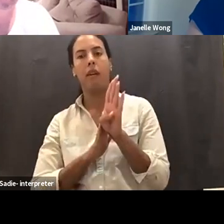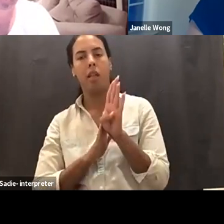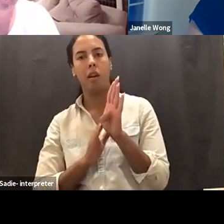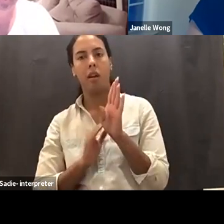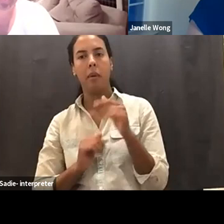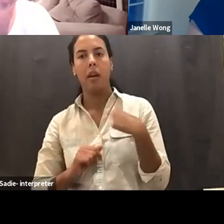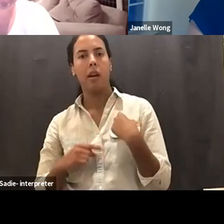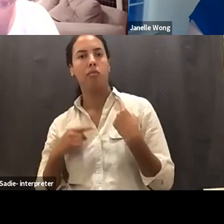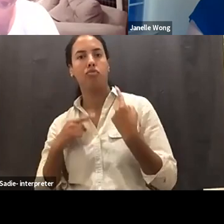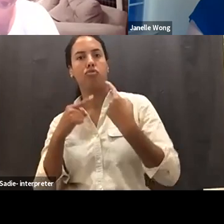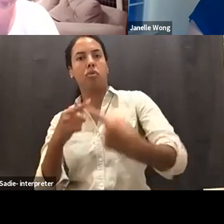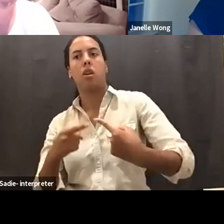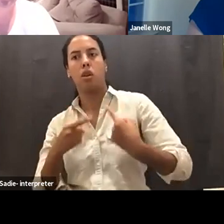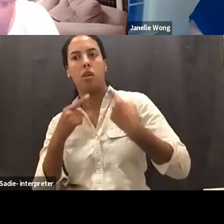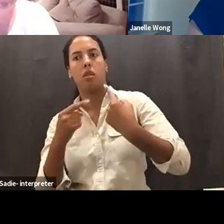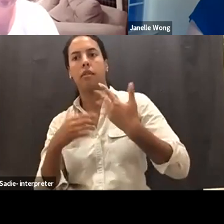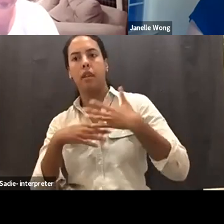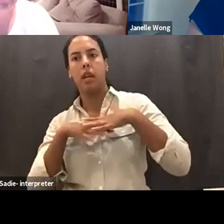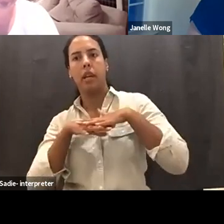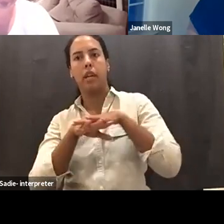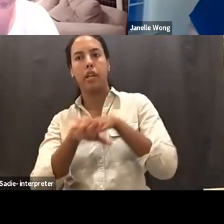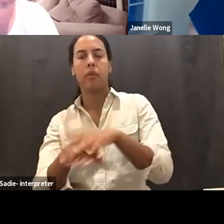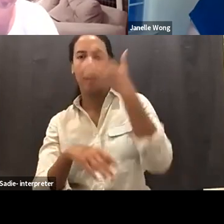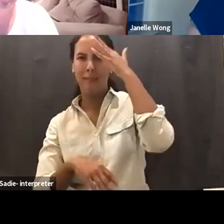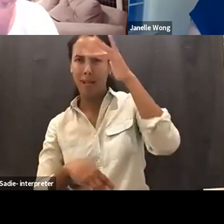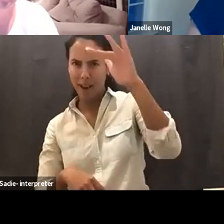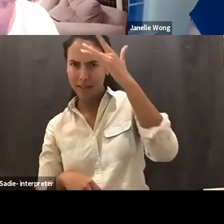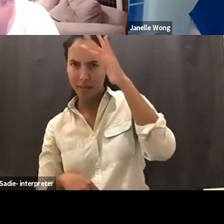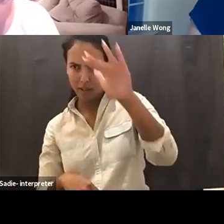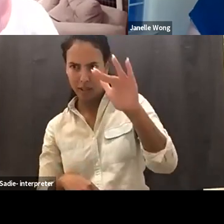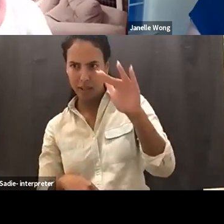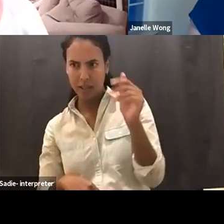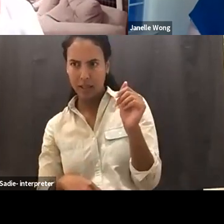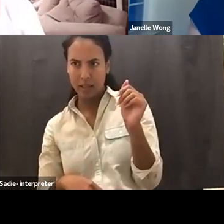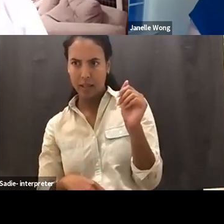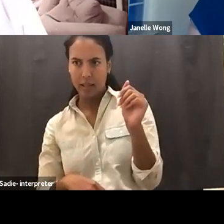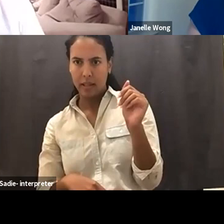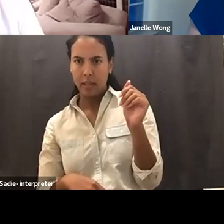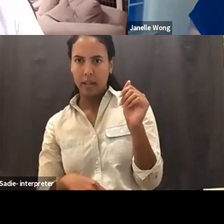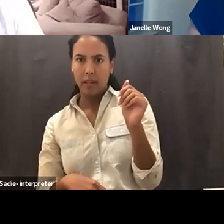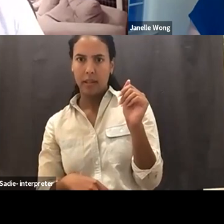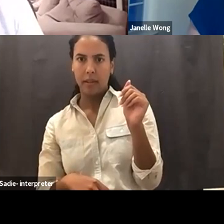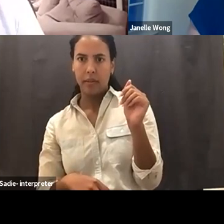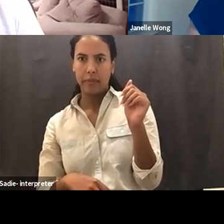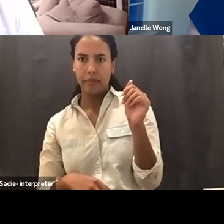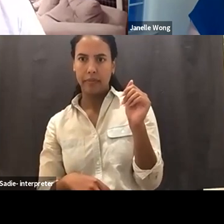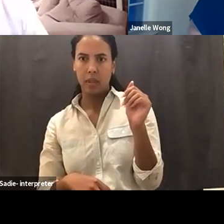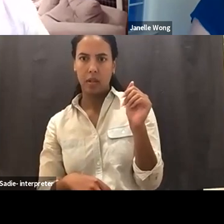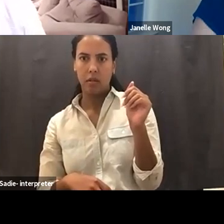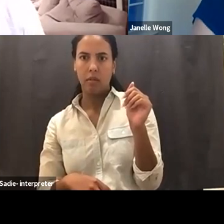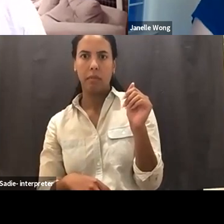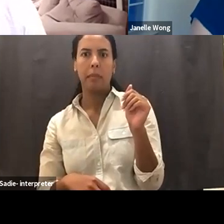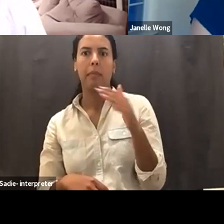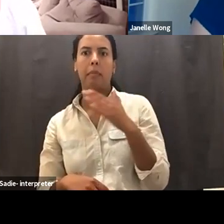philosophy there was really, and Integrate's philosophy, was that my curriculum was only for a day-long workshop.